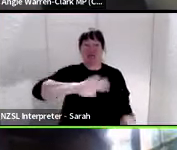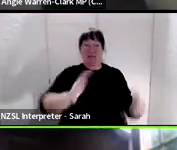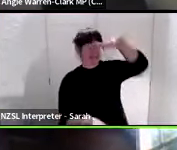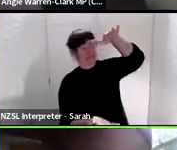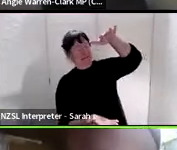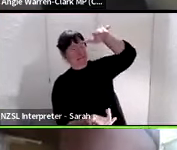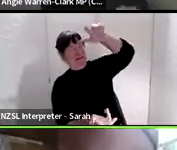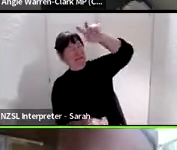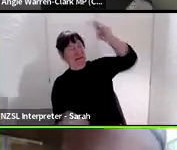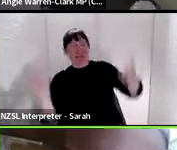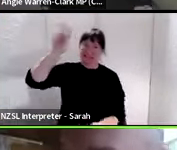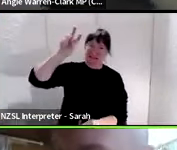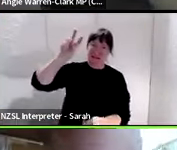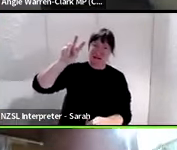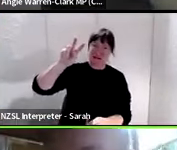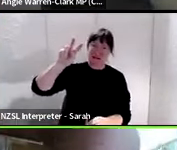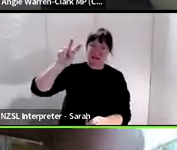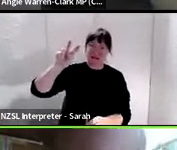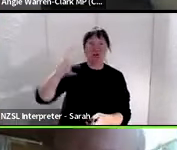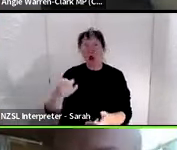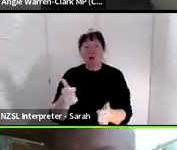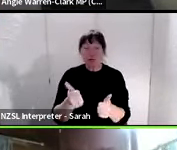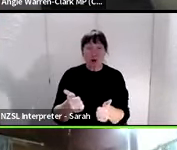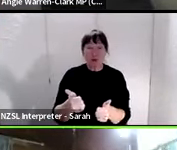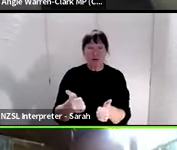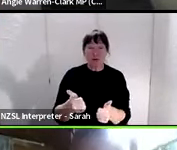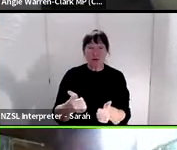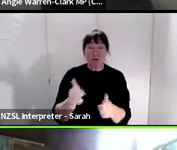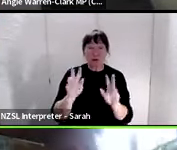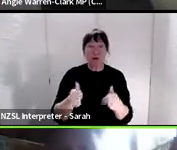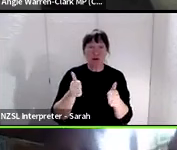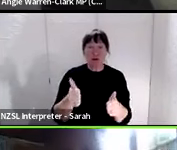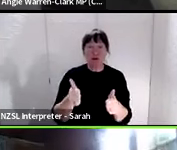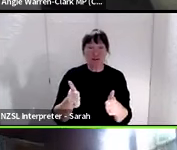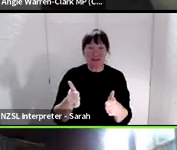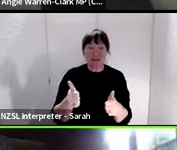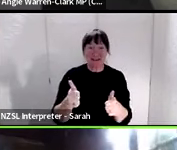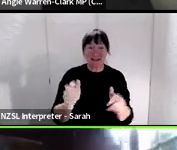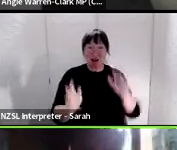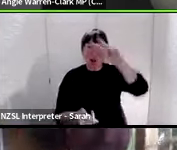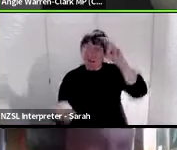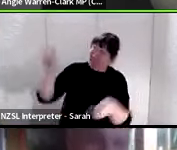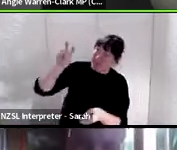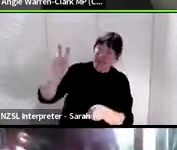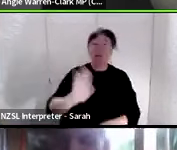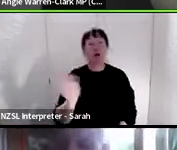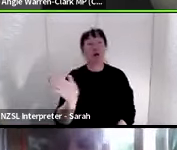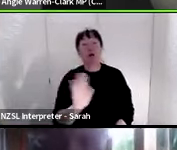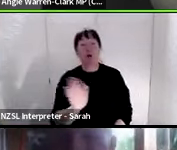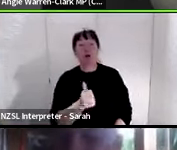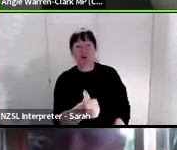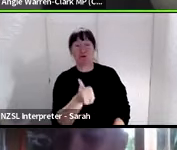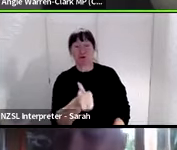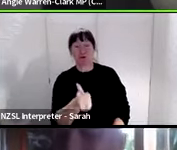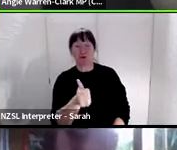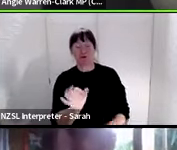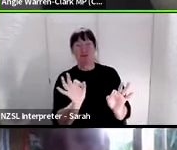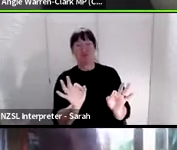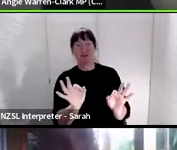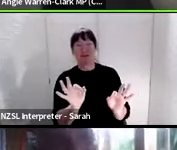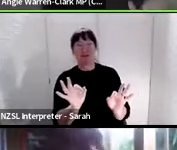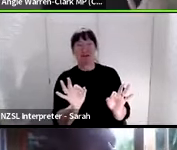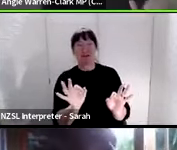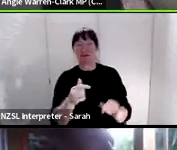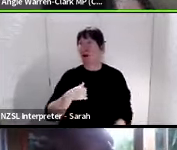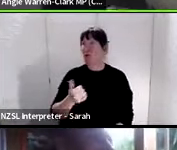some reason with not being able to do it. My laptop has two cameras. I'll be upside down. No, you're up the right way, Rich. We I can am? see